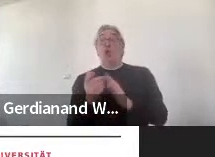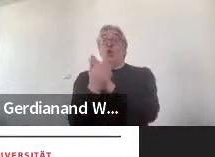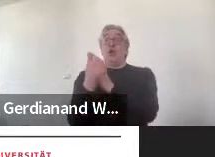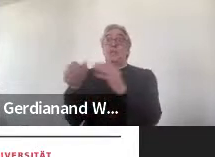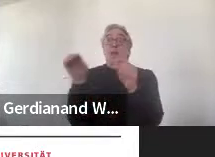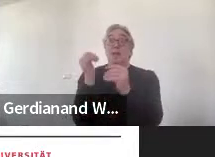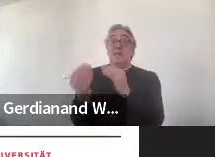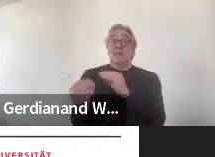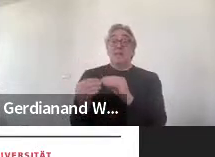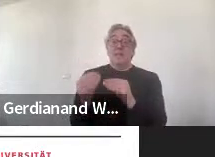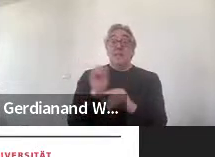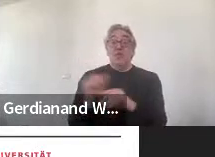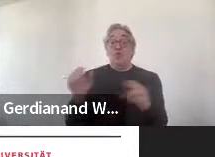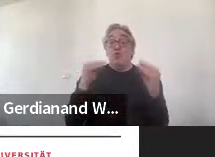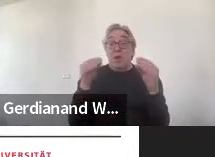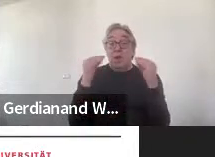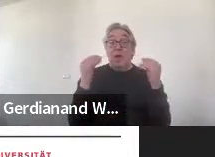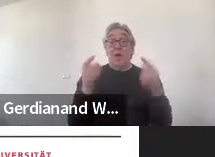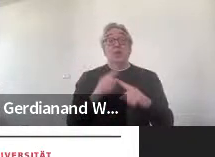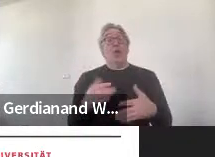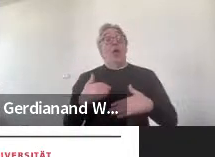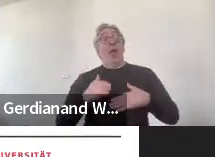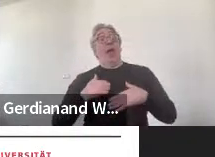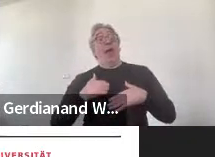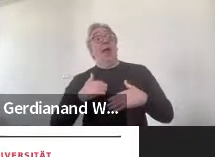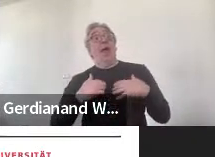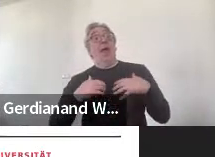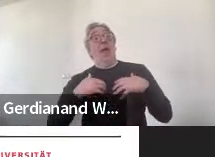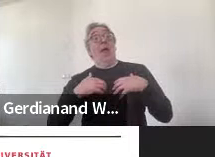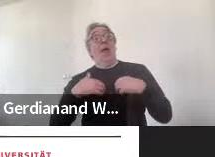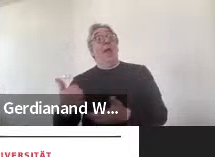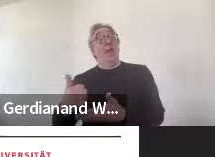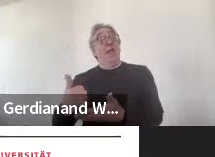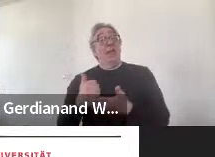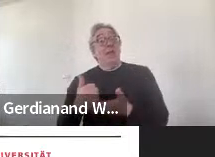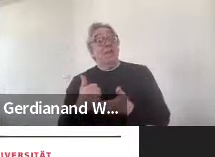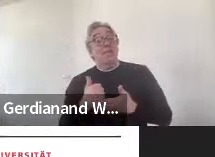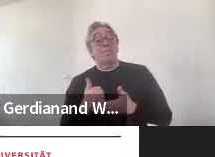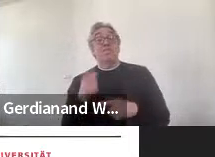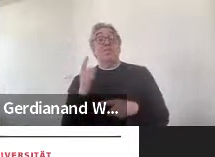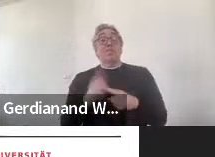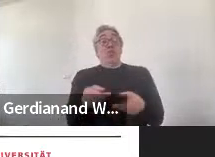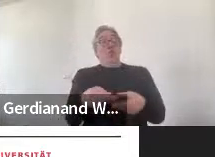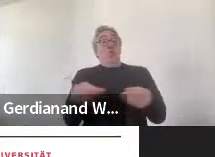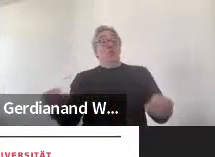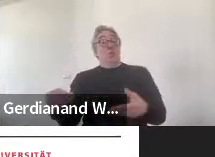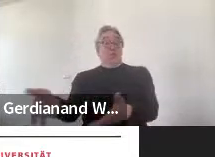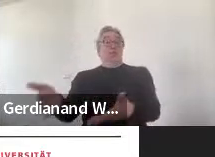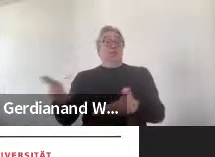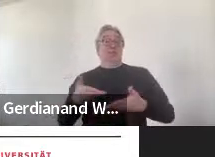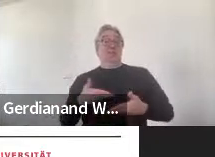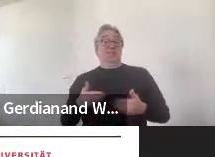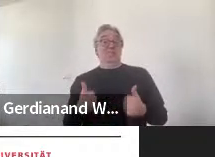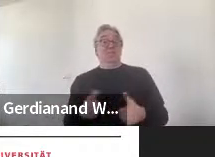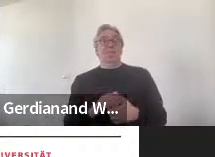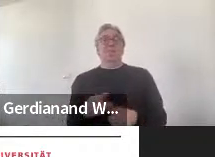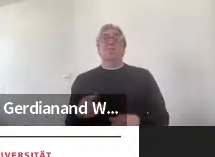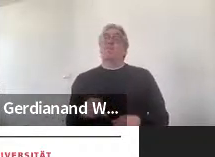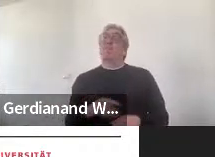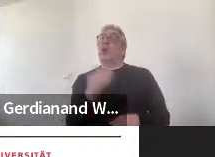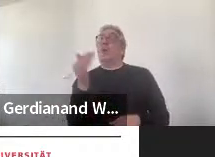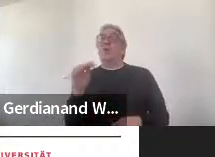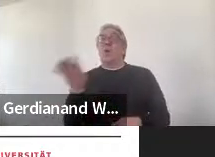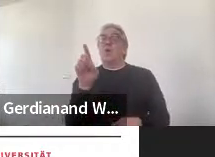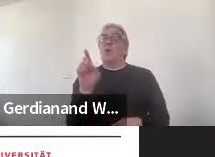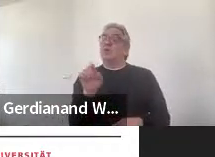and also with access to health treatment and resources. We also asked women what is the